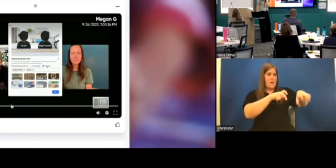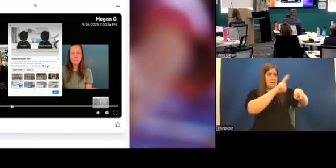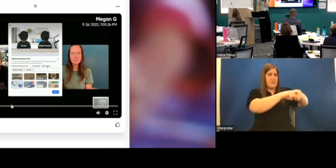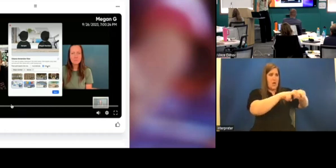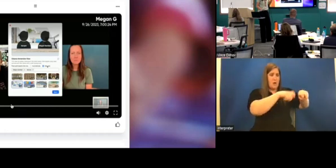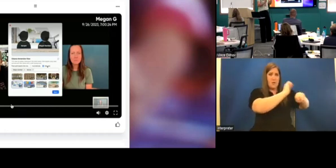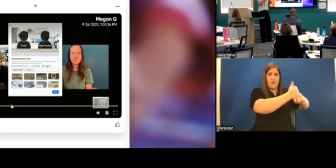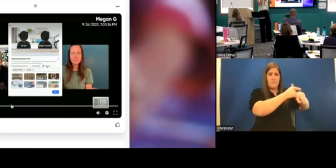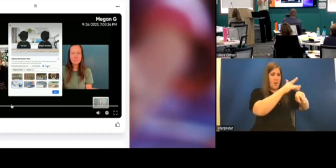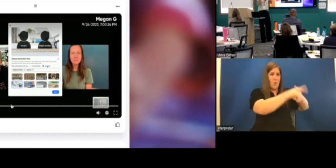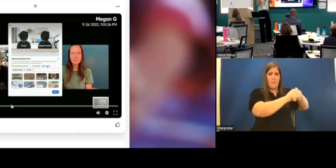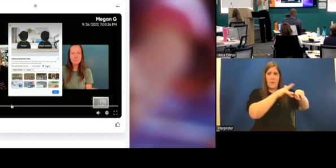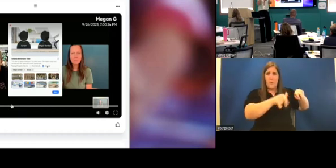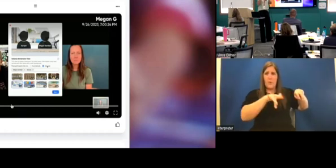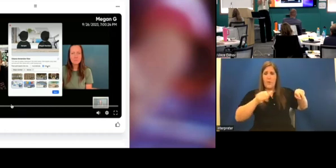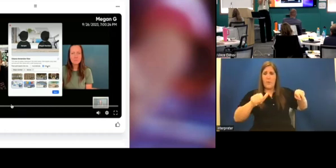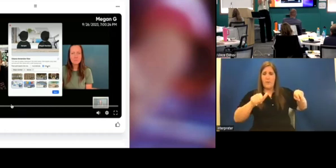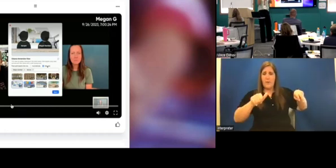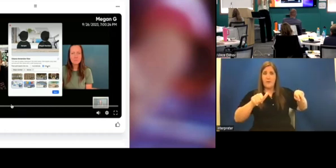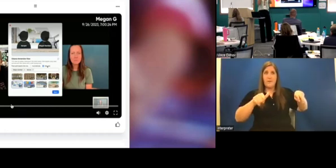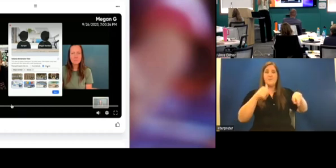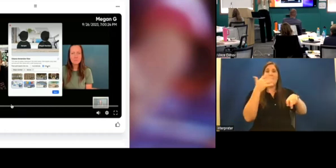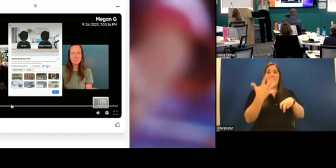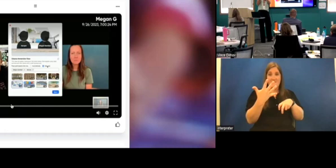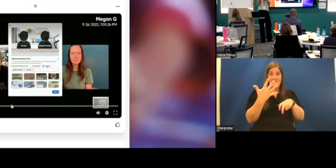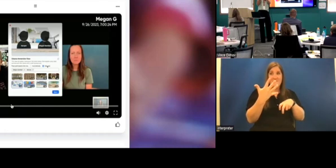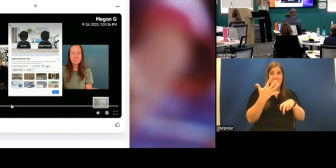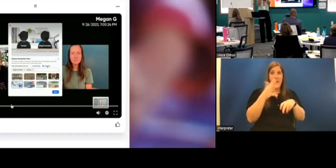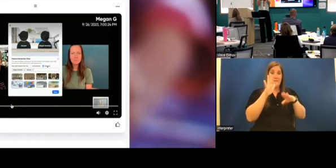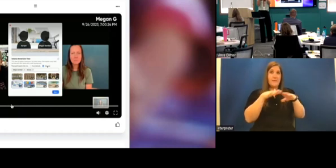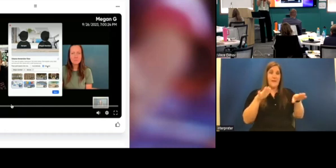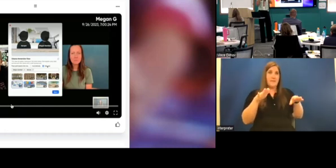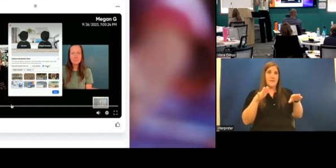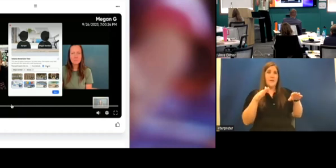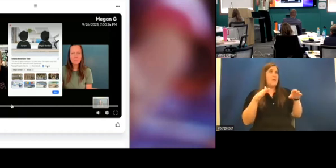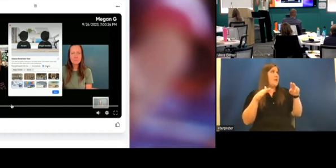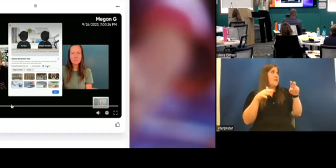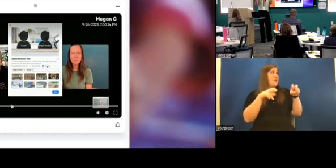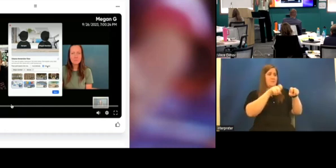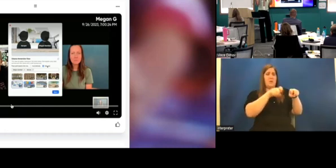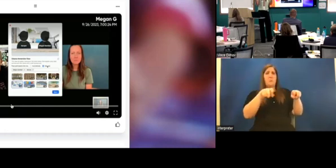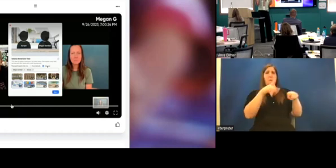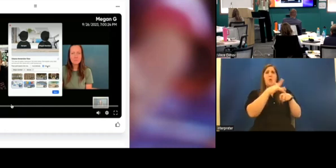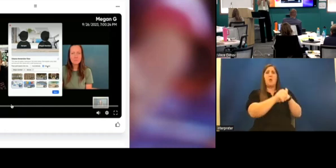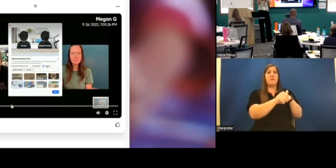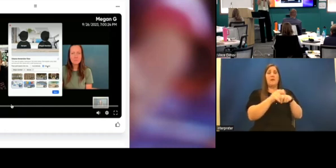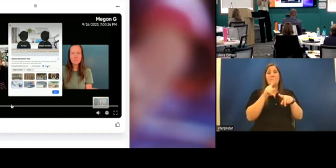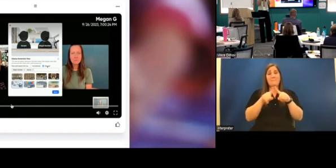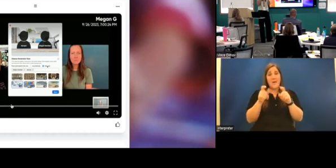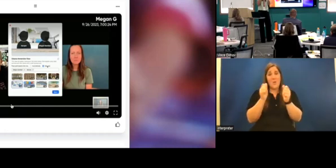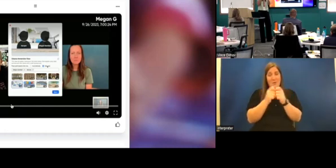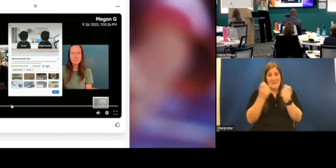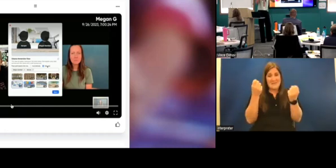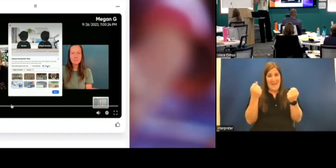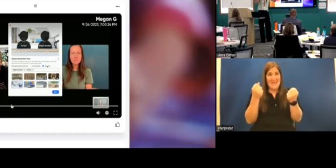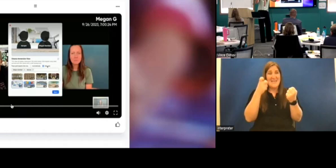yeah. So yeah, if you have 5 kids and 5 chairs and only 2 people, they just fill the 2 chairs and you have all the other empty. But with signing, you're super